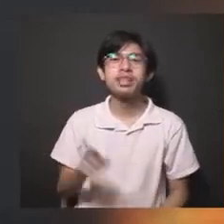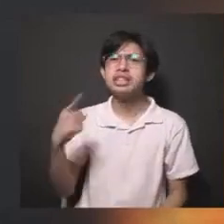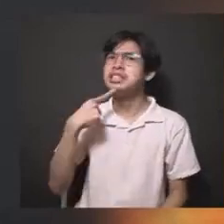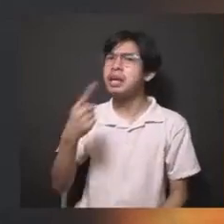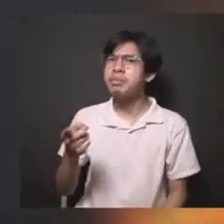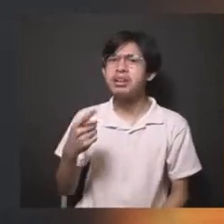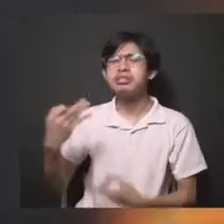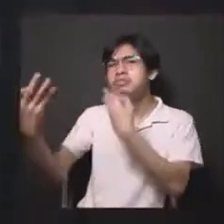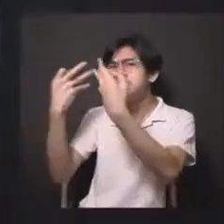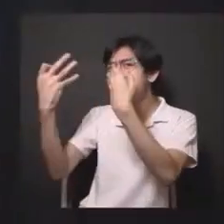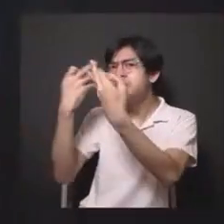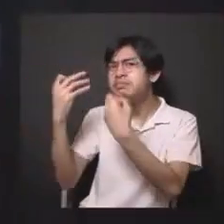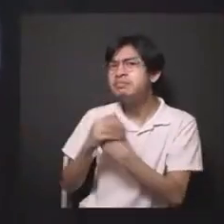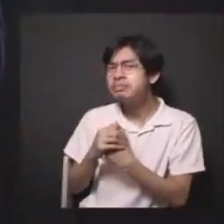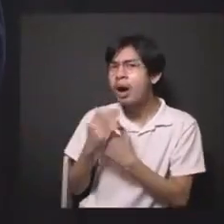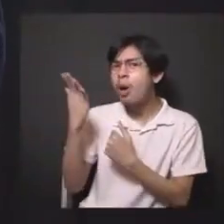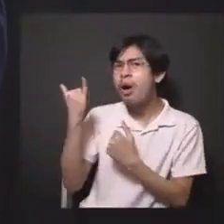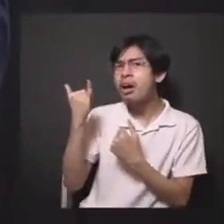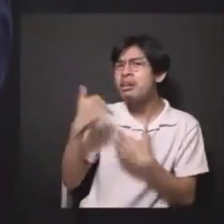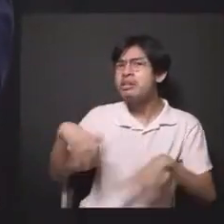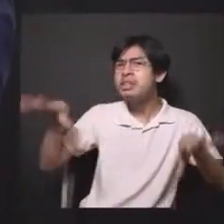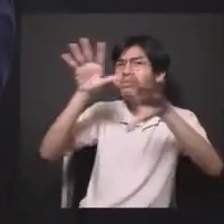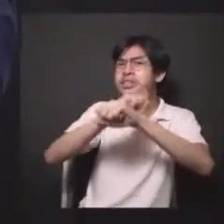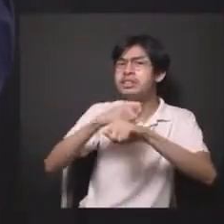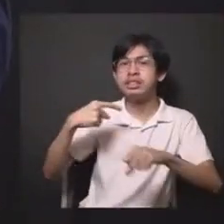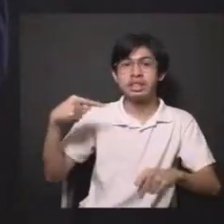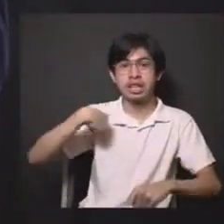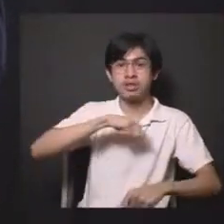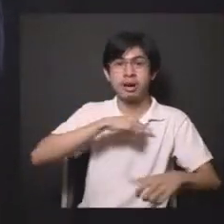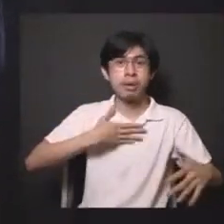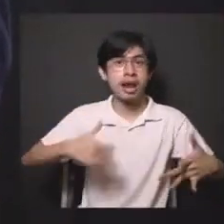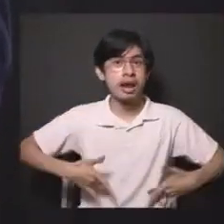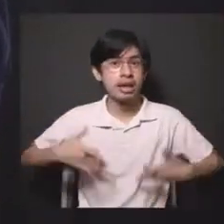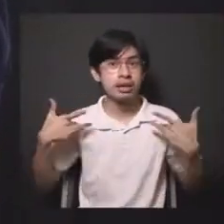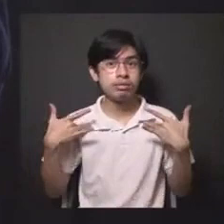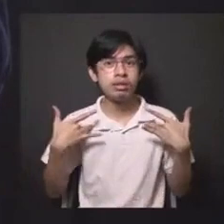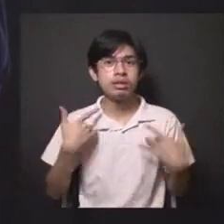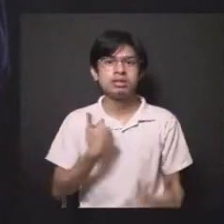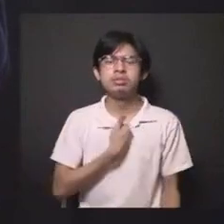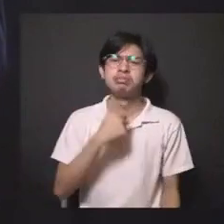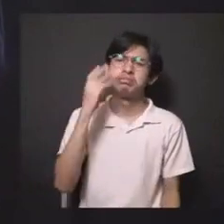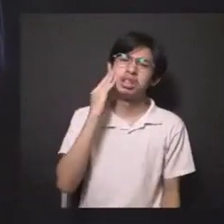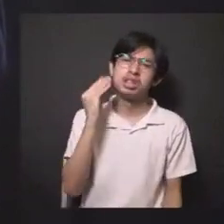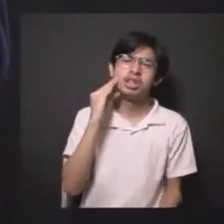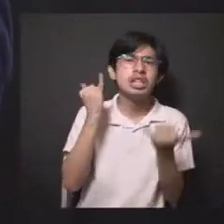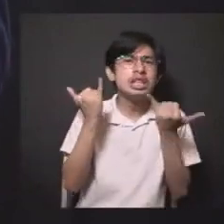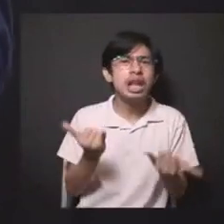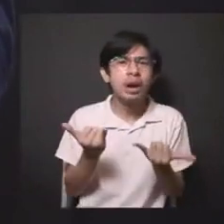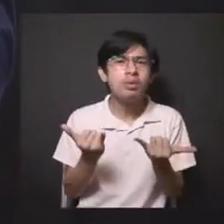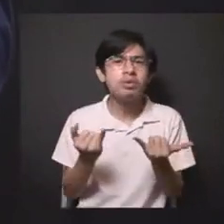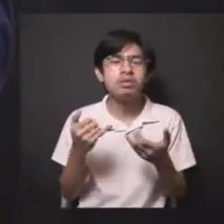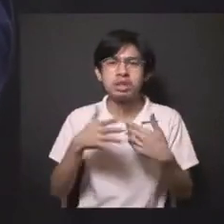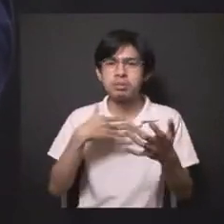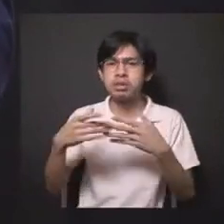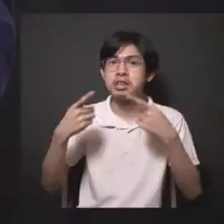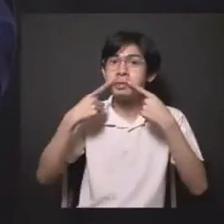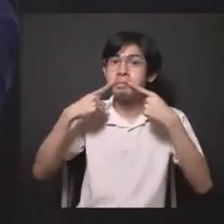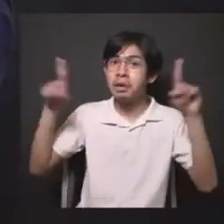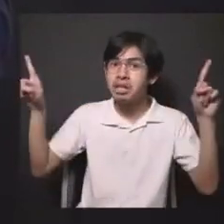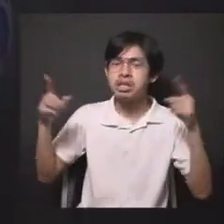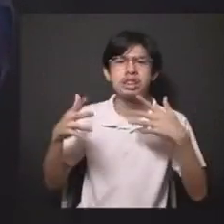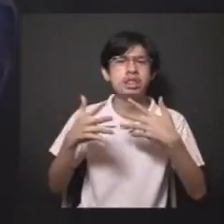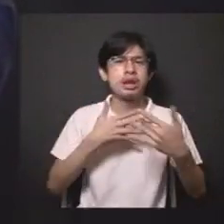you know, wherever you find yourself in this world, however successful you may be, however good you might have